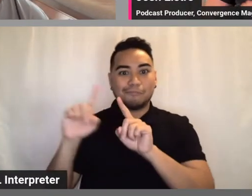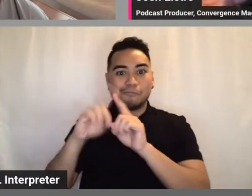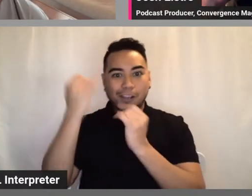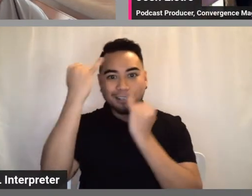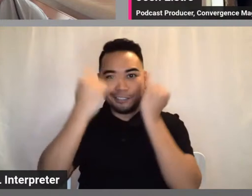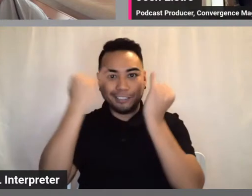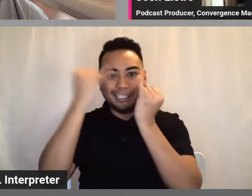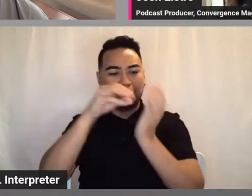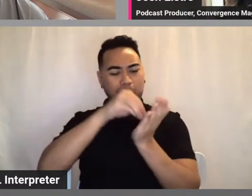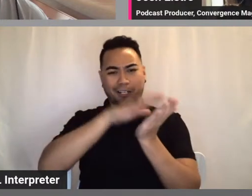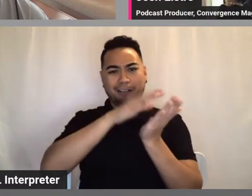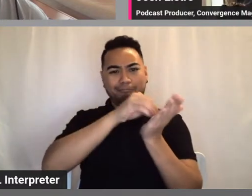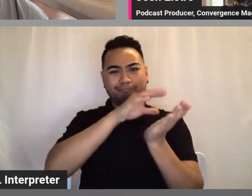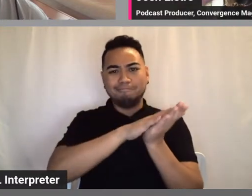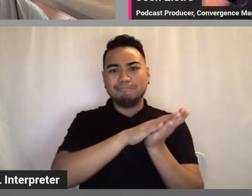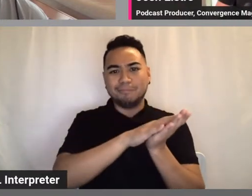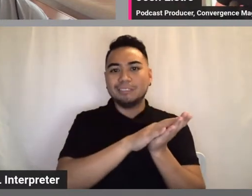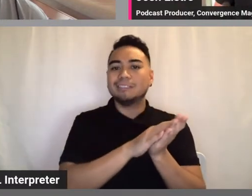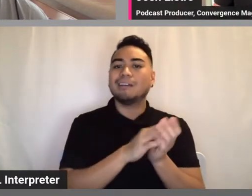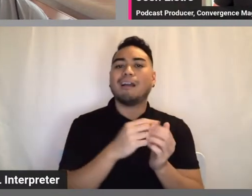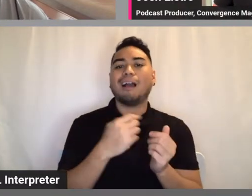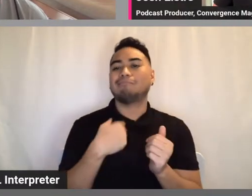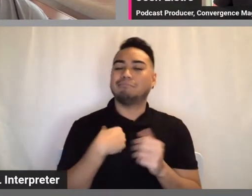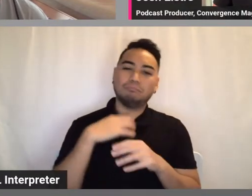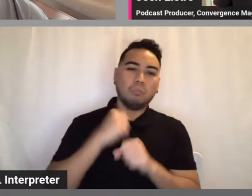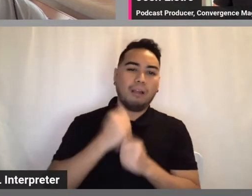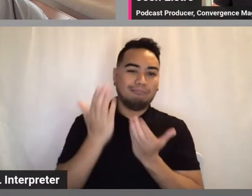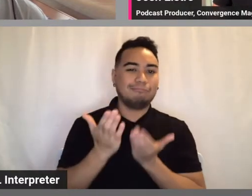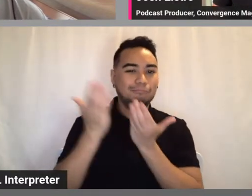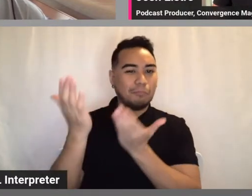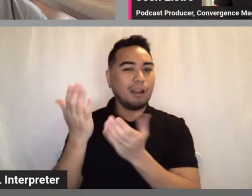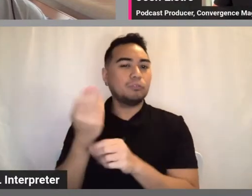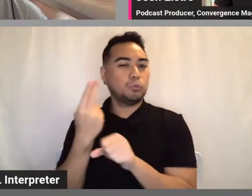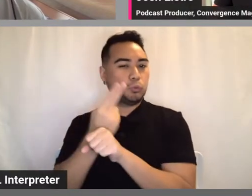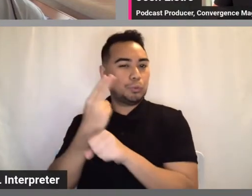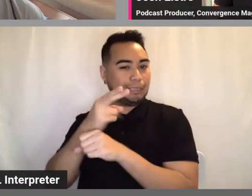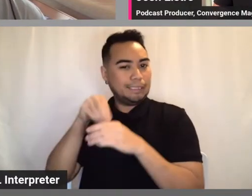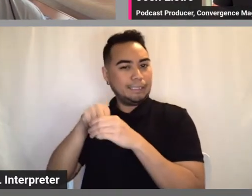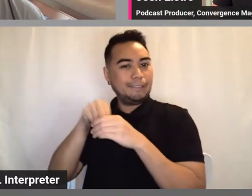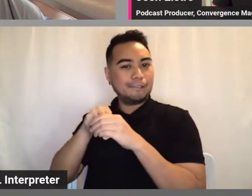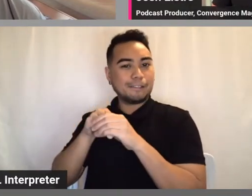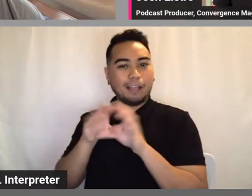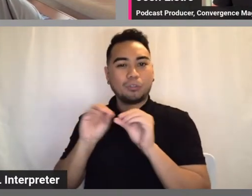strong recommend for like internal organizational use. Fantastic.